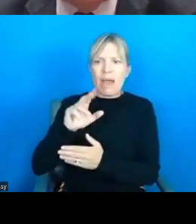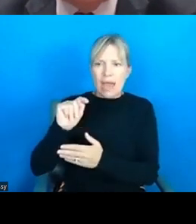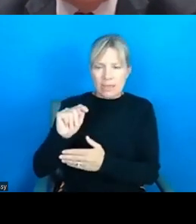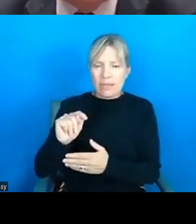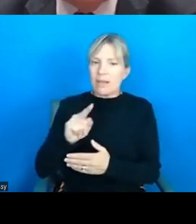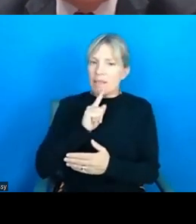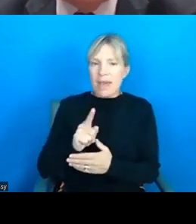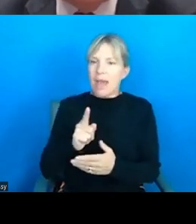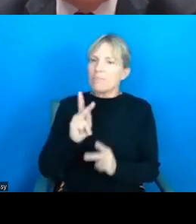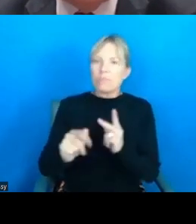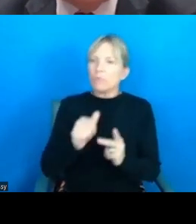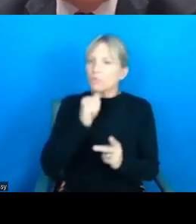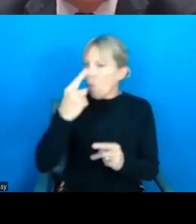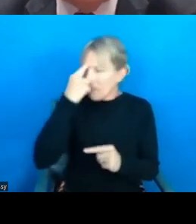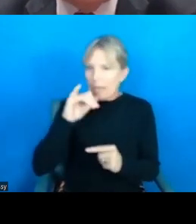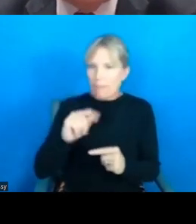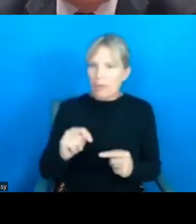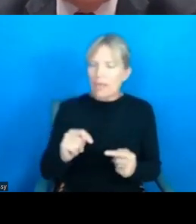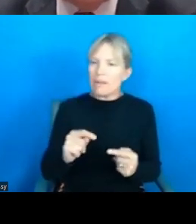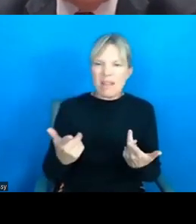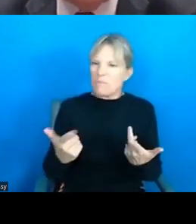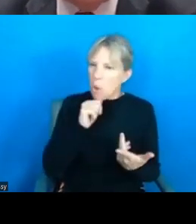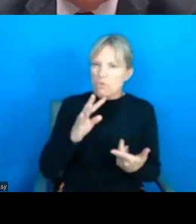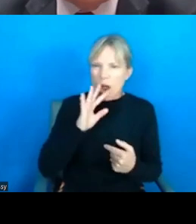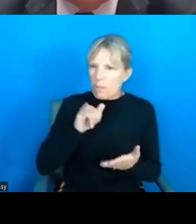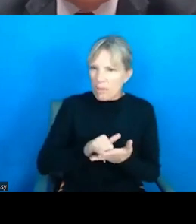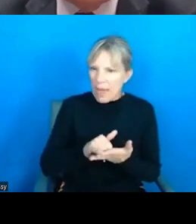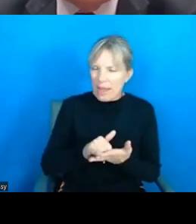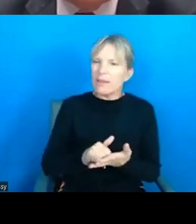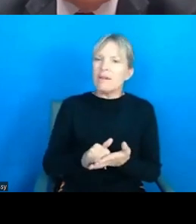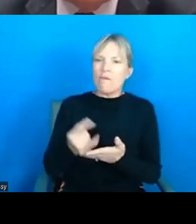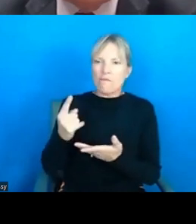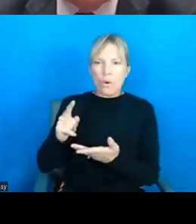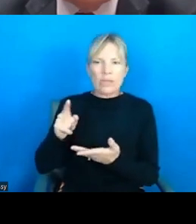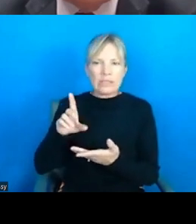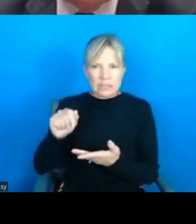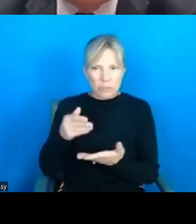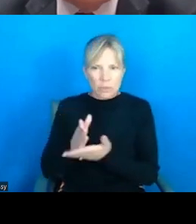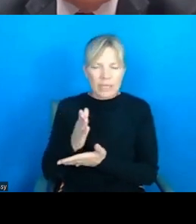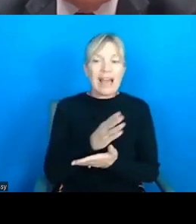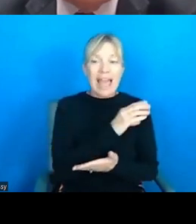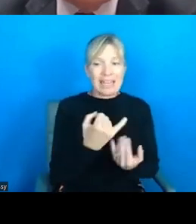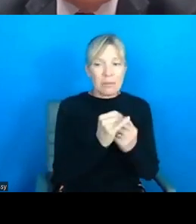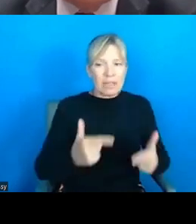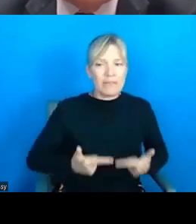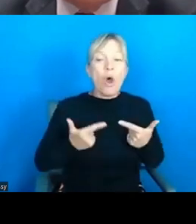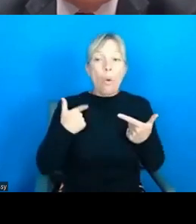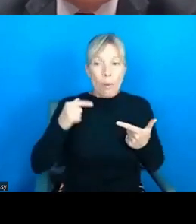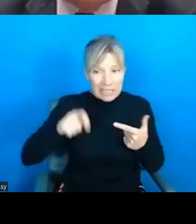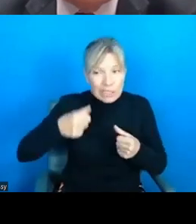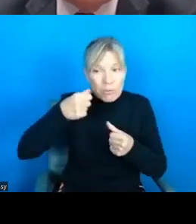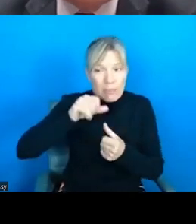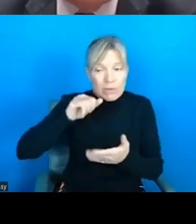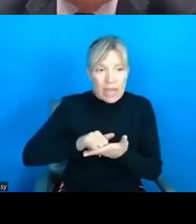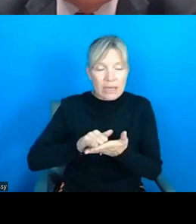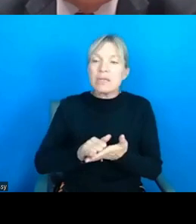that get lost in the discussion of disability rights and independent living that we need to keep in mind. Now, over the years, this has